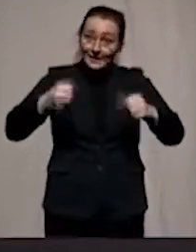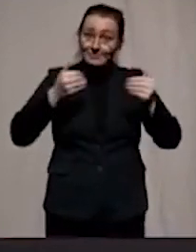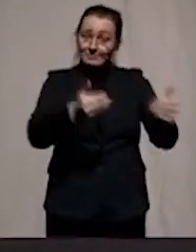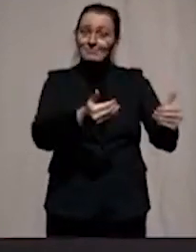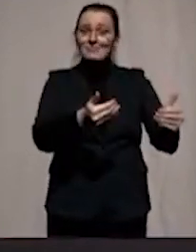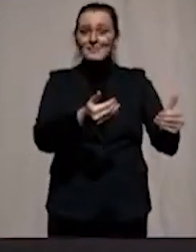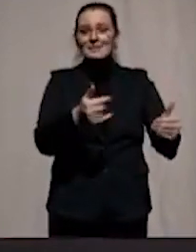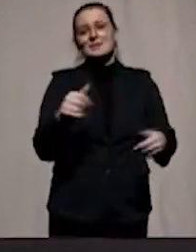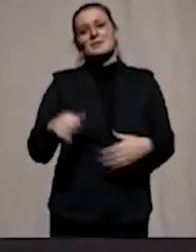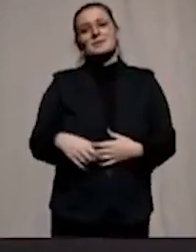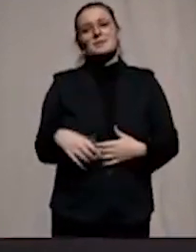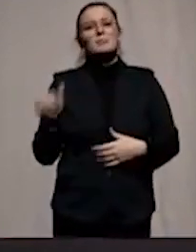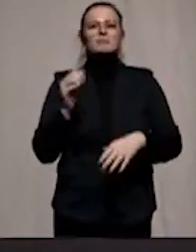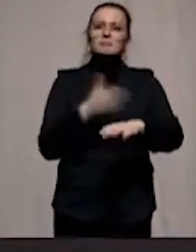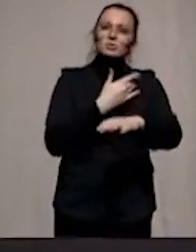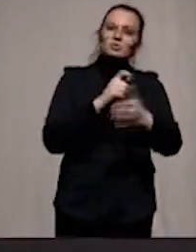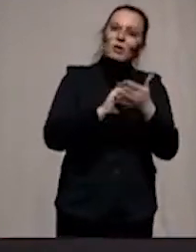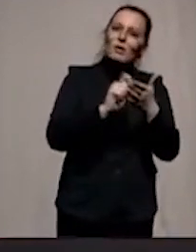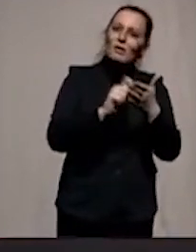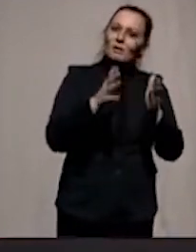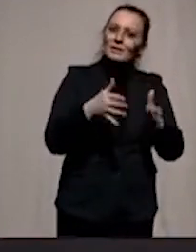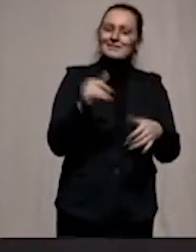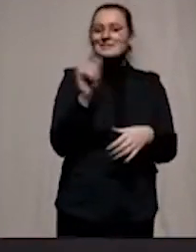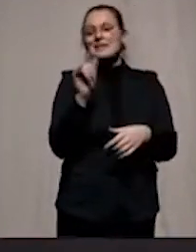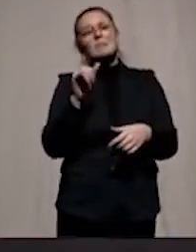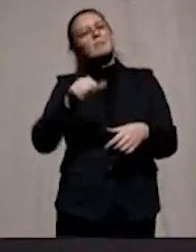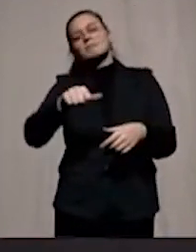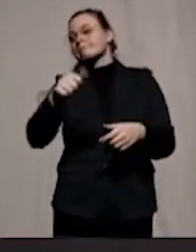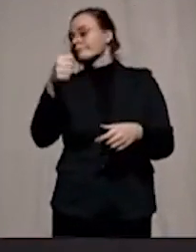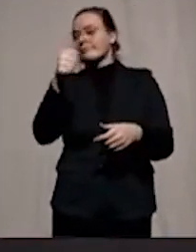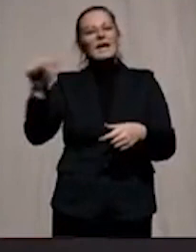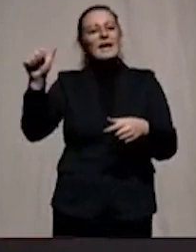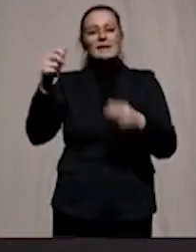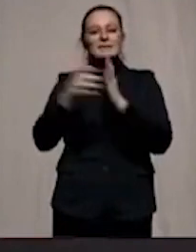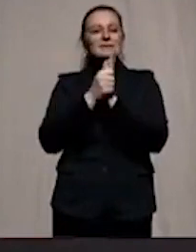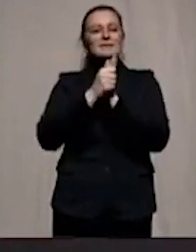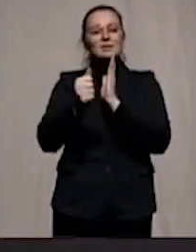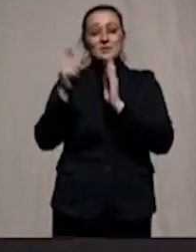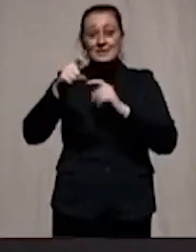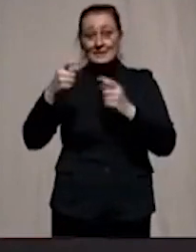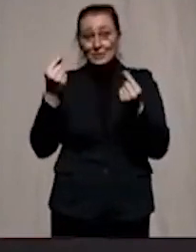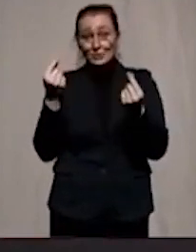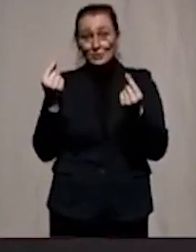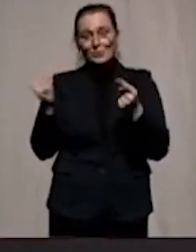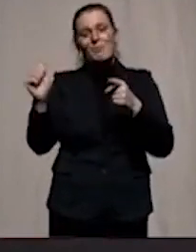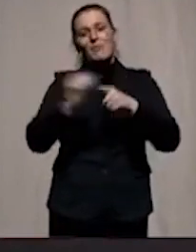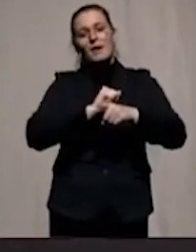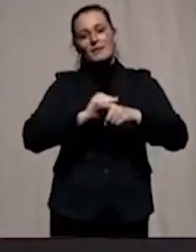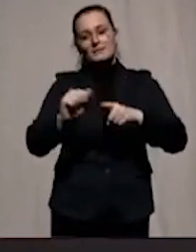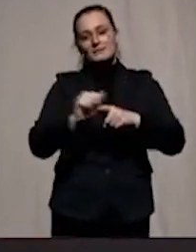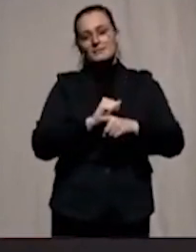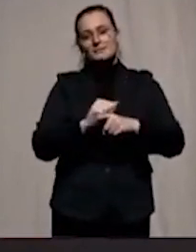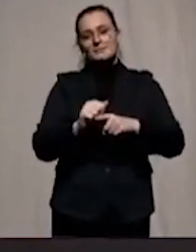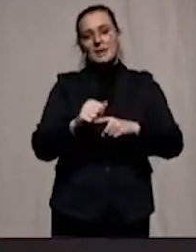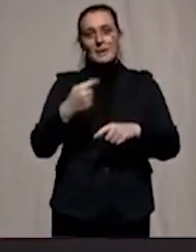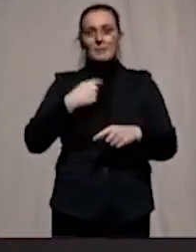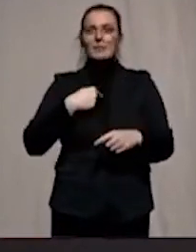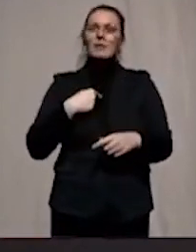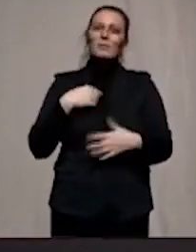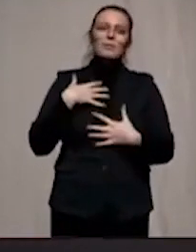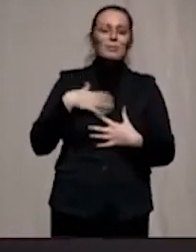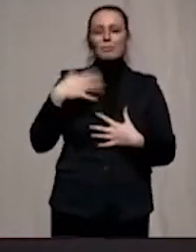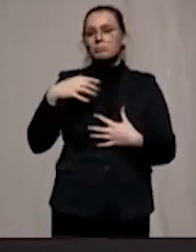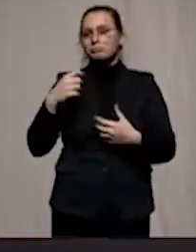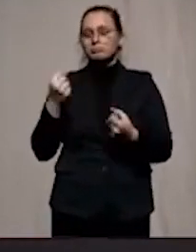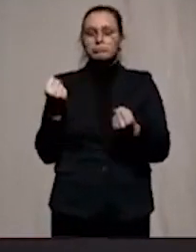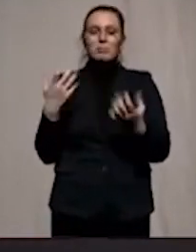songwriting, just like every other skill, is something that requires practice. So if you're writing as much as I am, or as much as you guys all do in